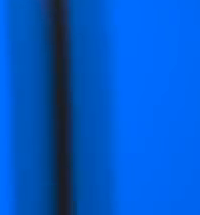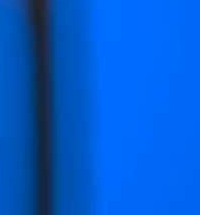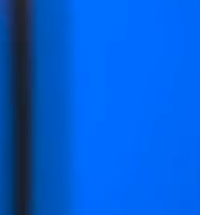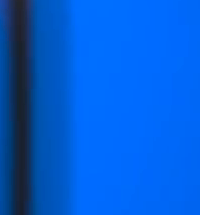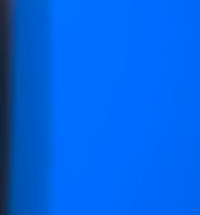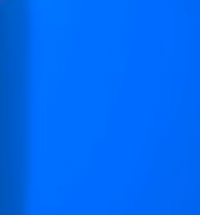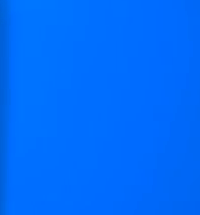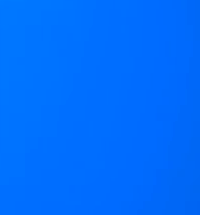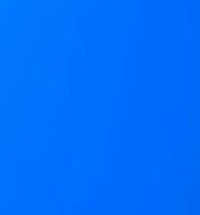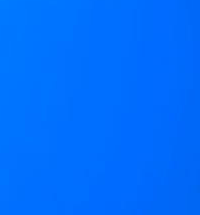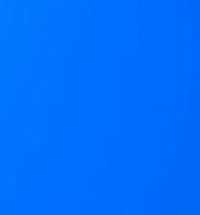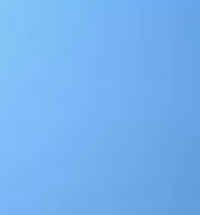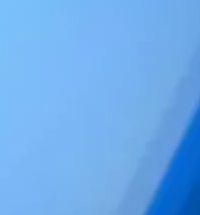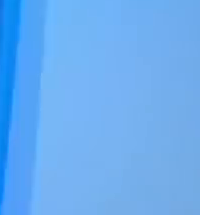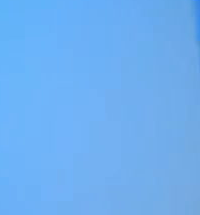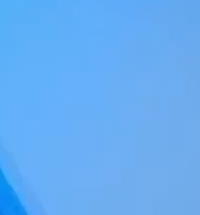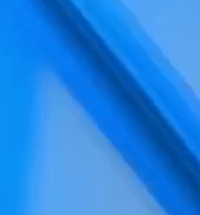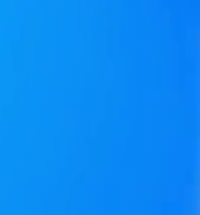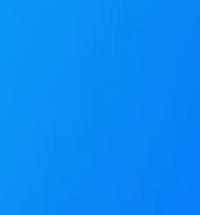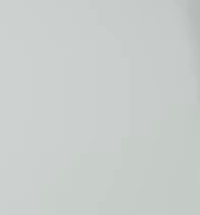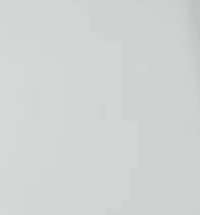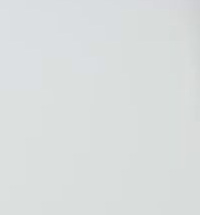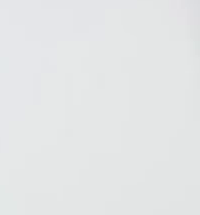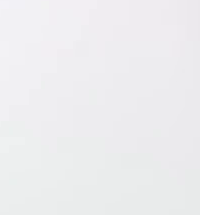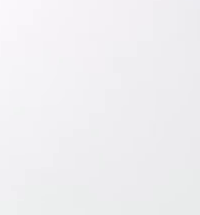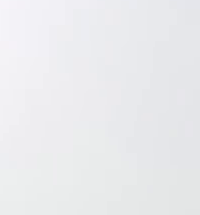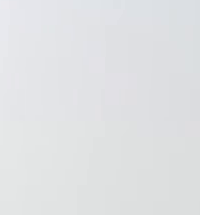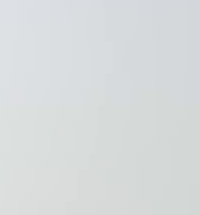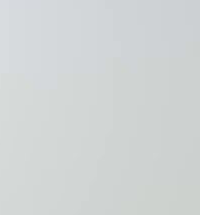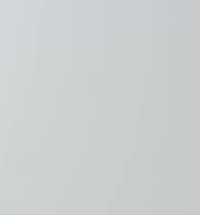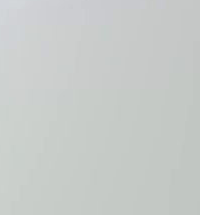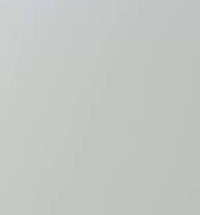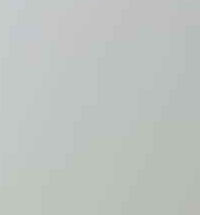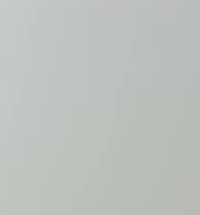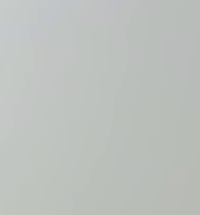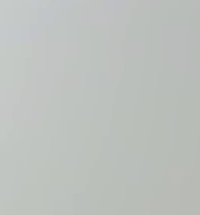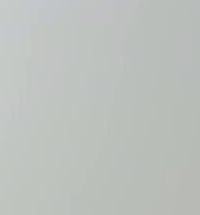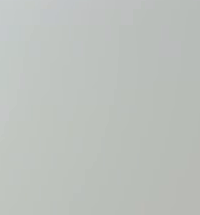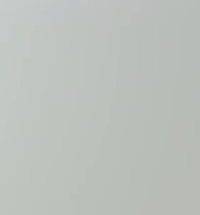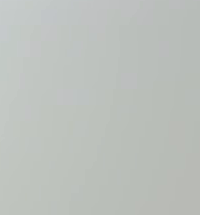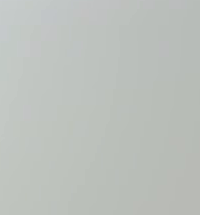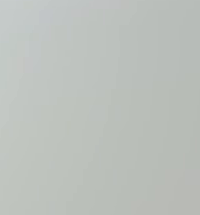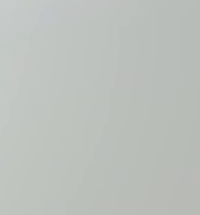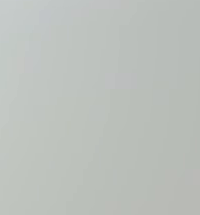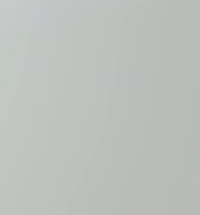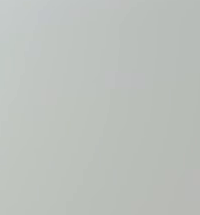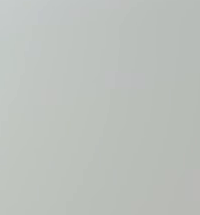Zns Total Sports is brought to you by 4th Terrace Diagnostic Center.